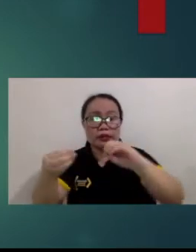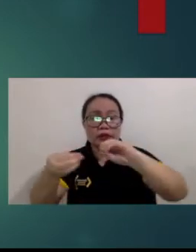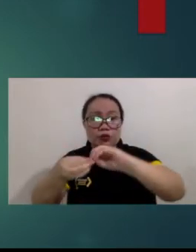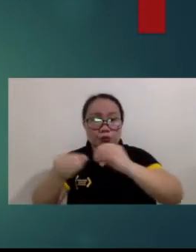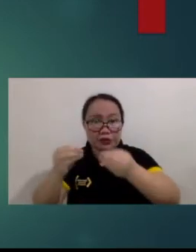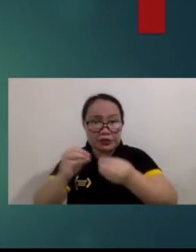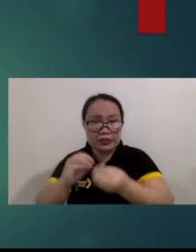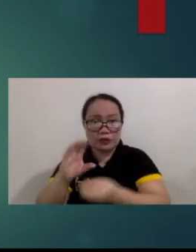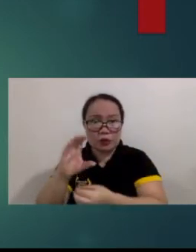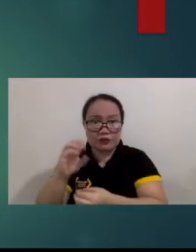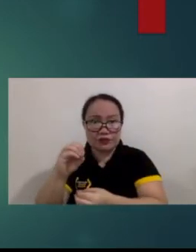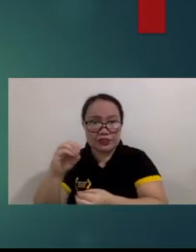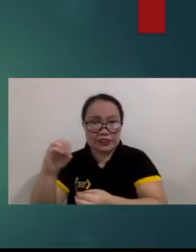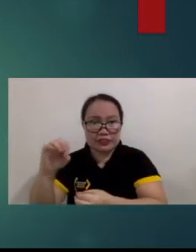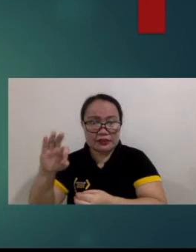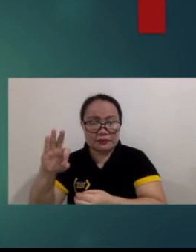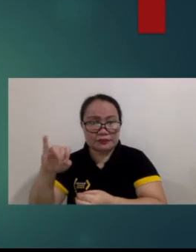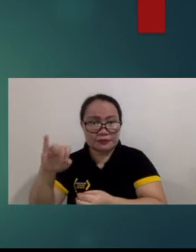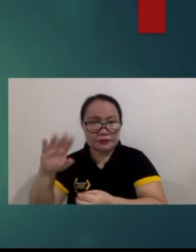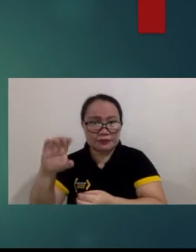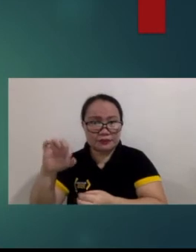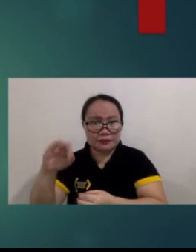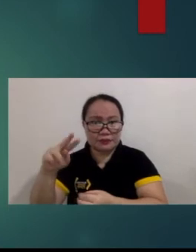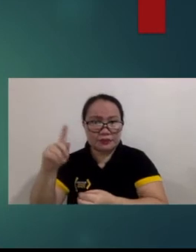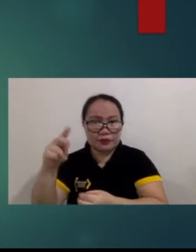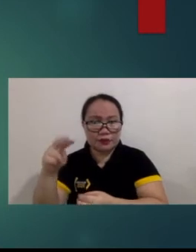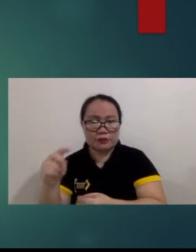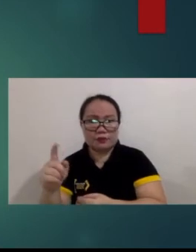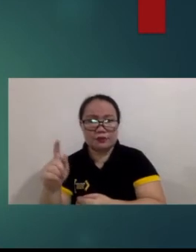the numerical coefficient.